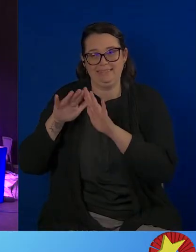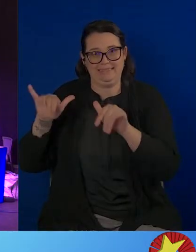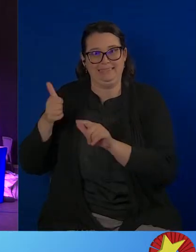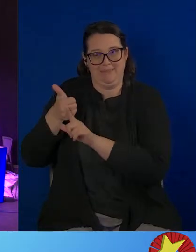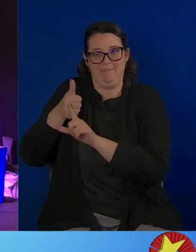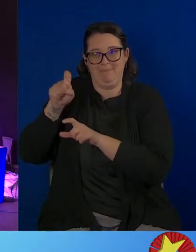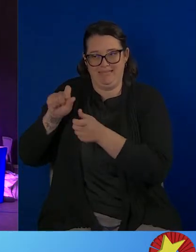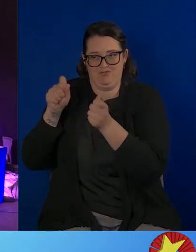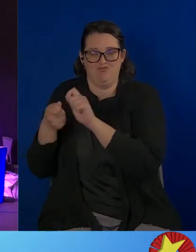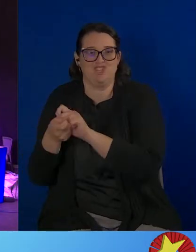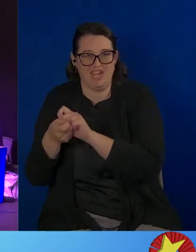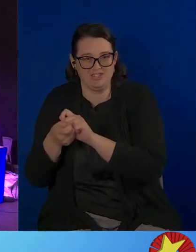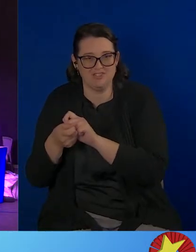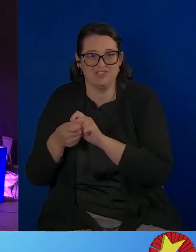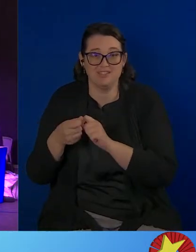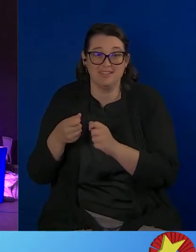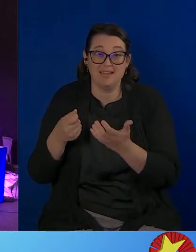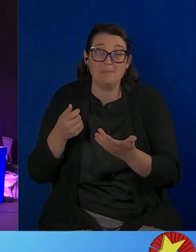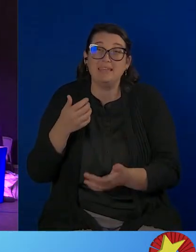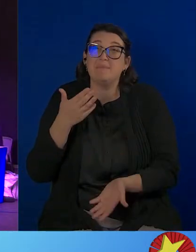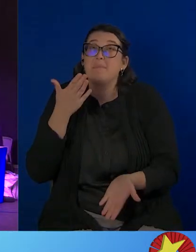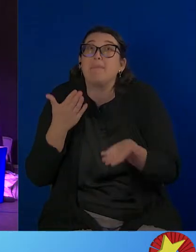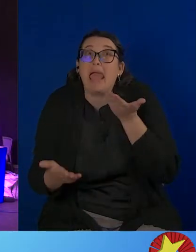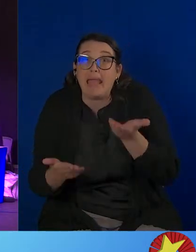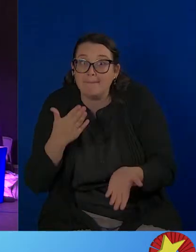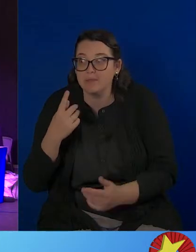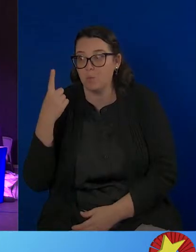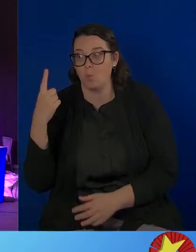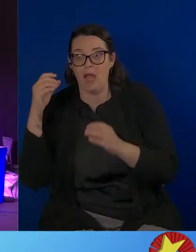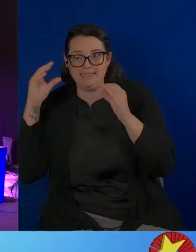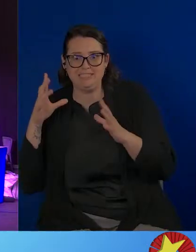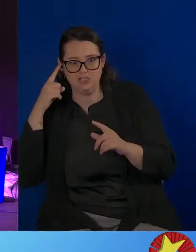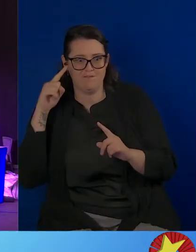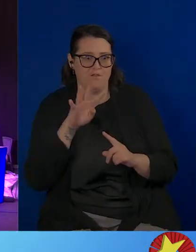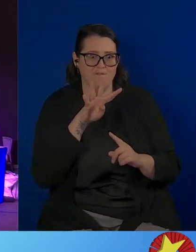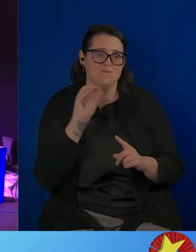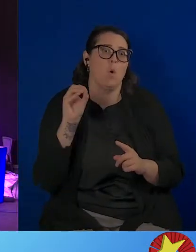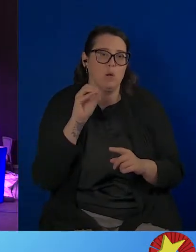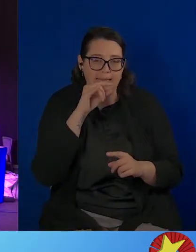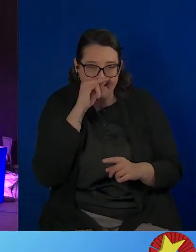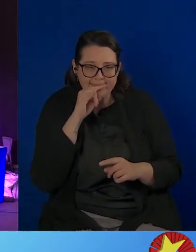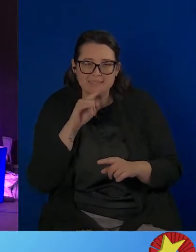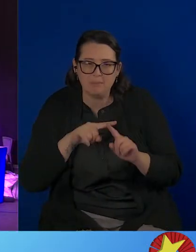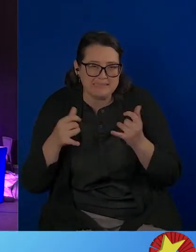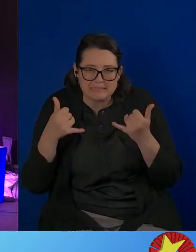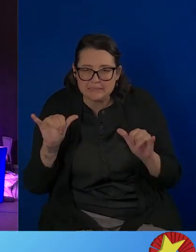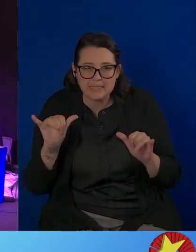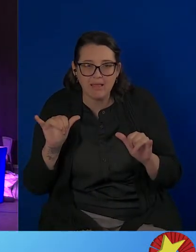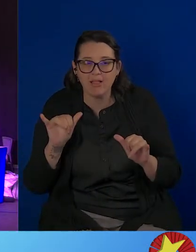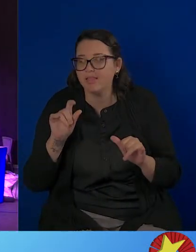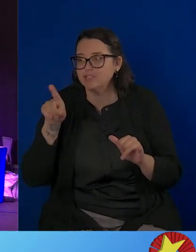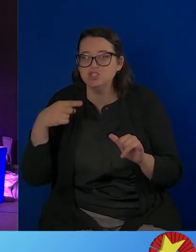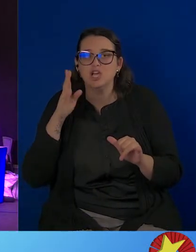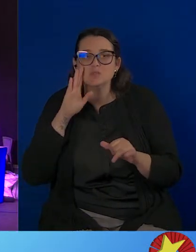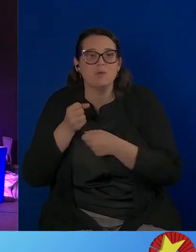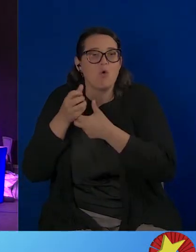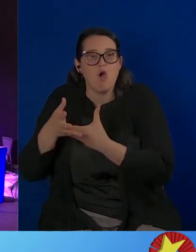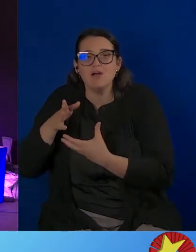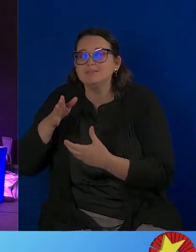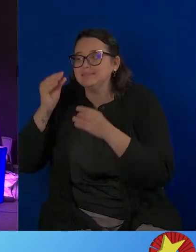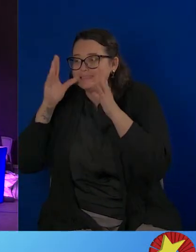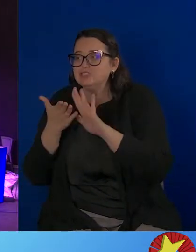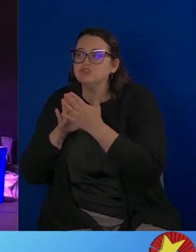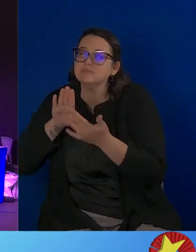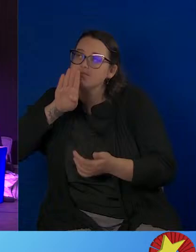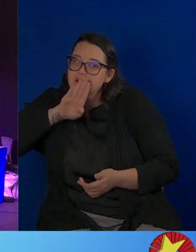at the best, it looks like it's around 1 to 40, nobody's going to get anything out of it other than frustrated teachers, frustrated